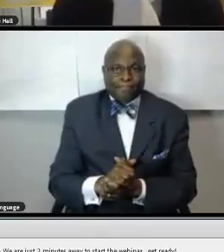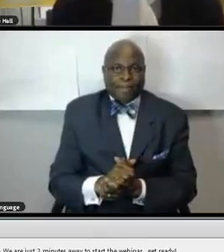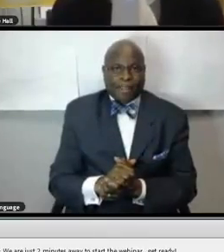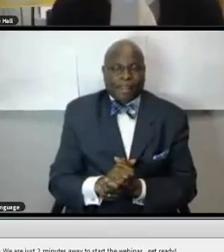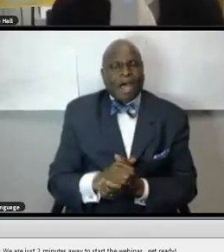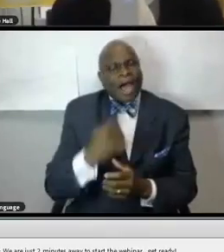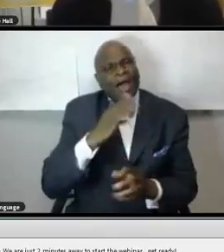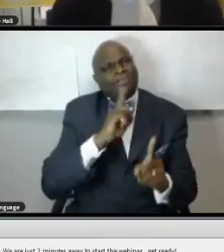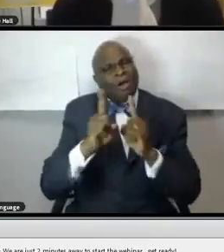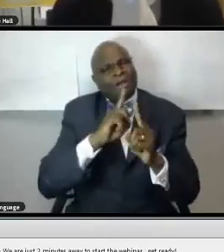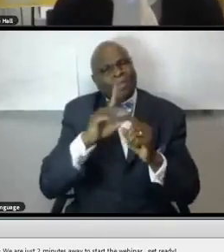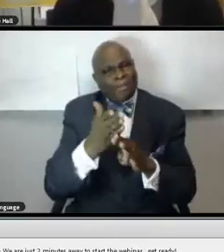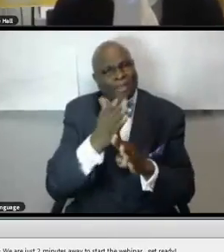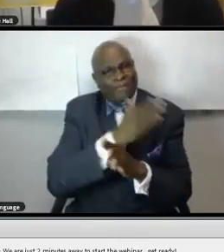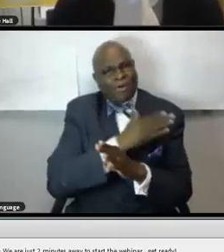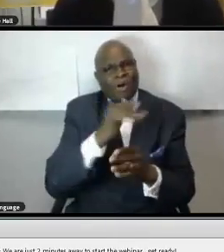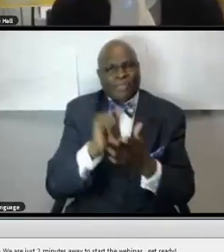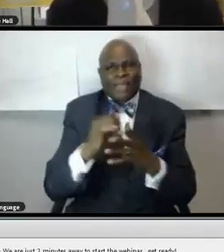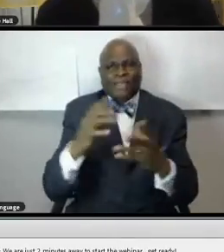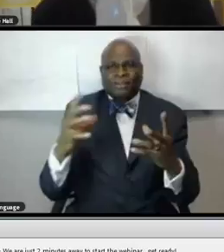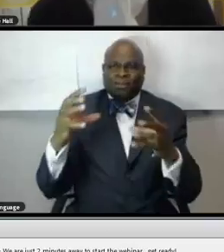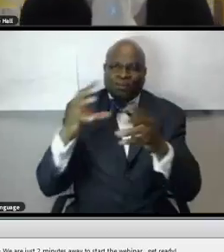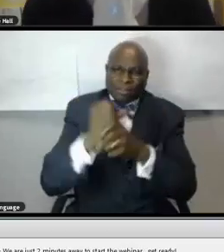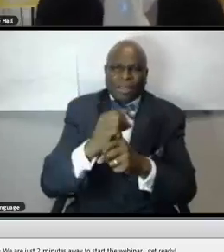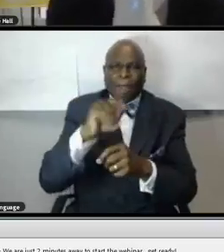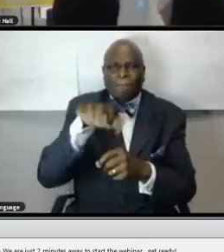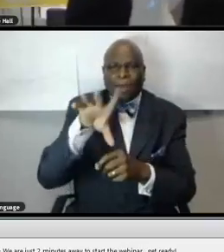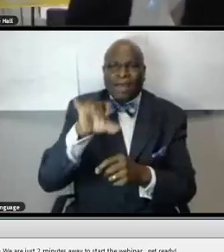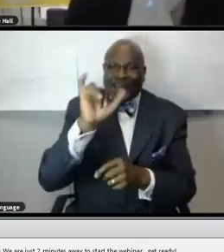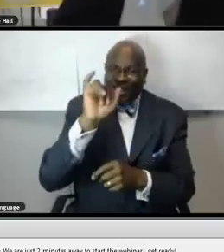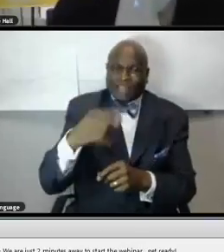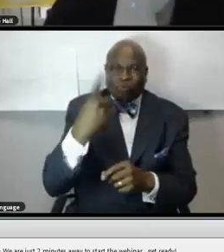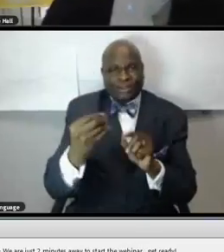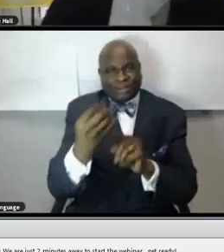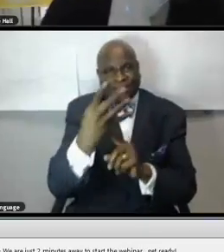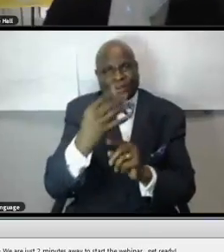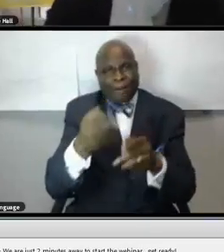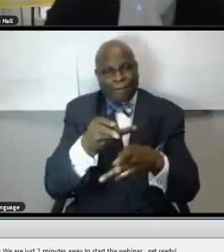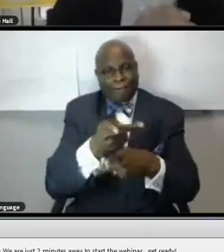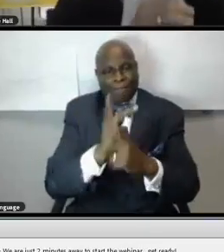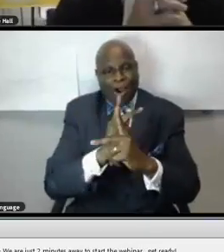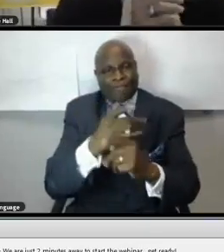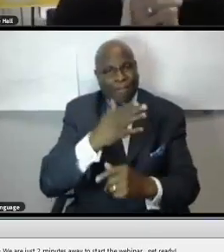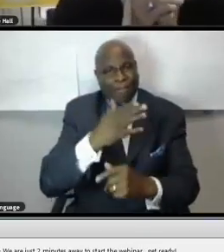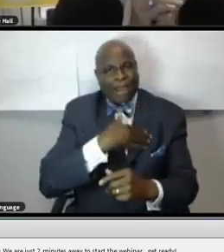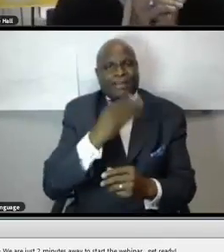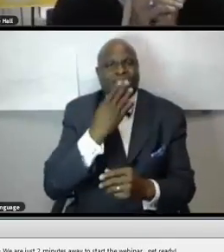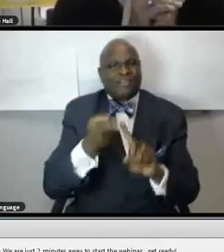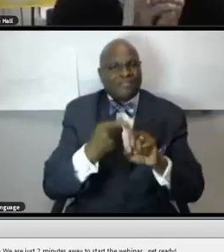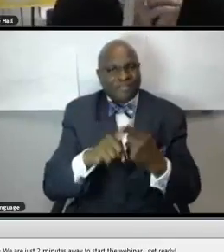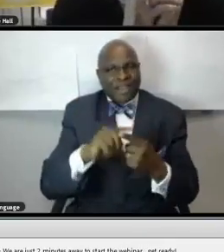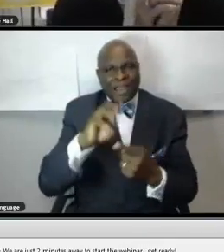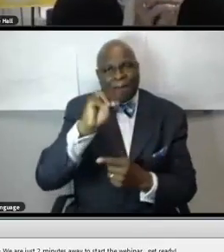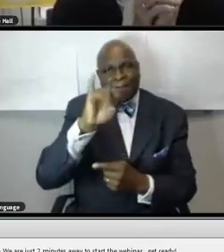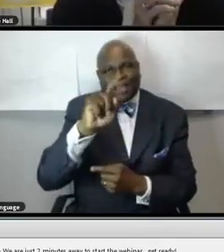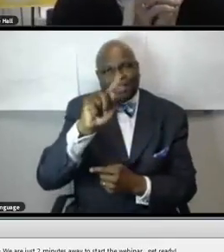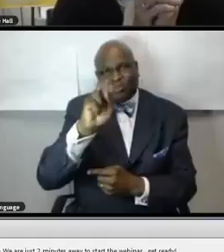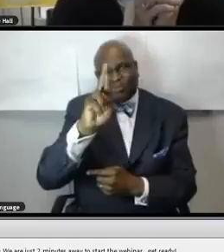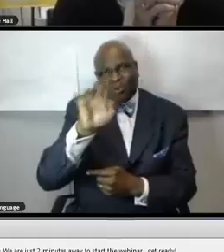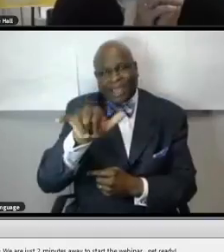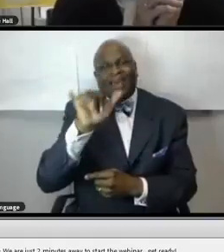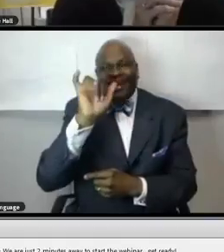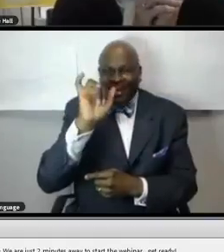I mentioned before this compounding. This is actually a slide that I'm borrowing from my dear friend Maitre. This